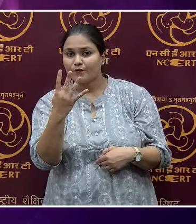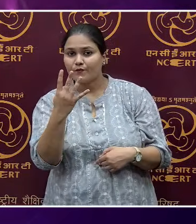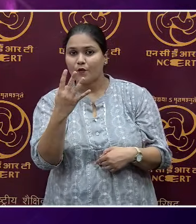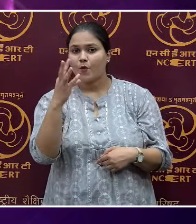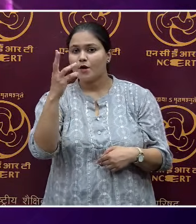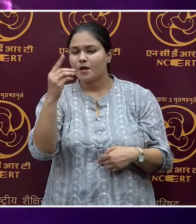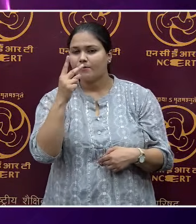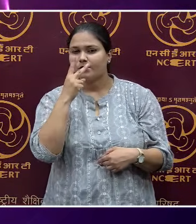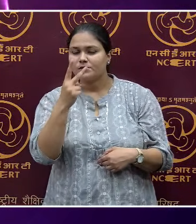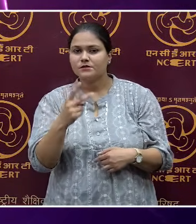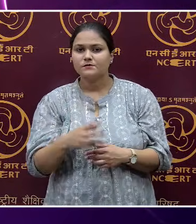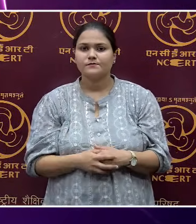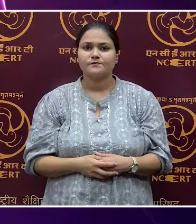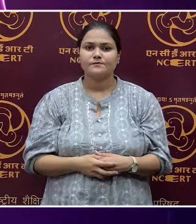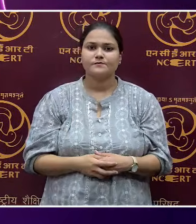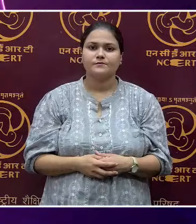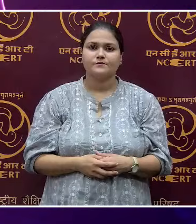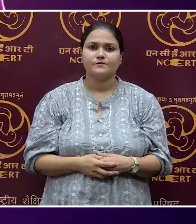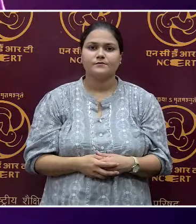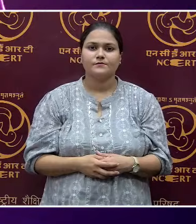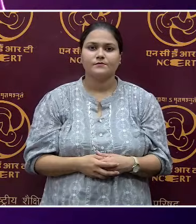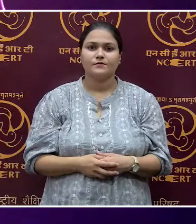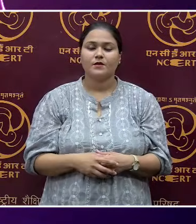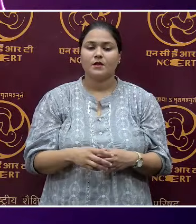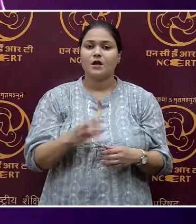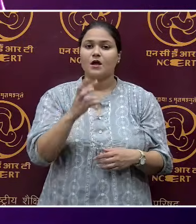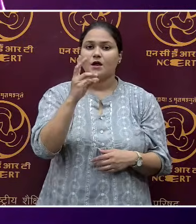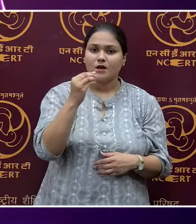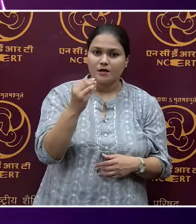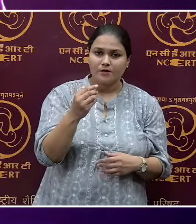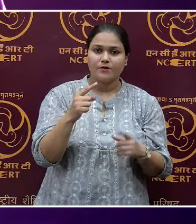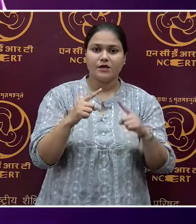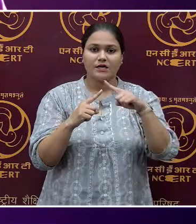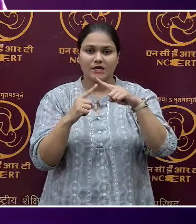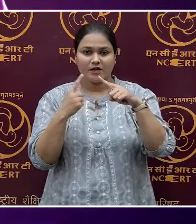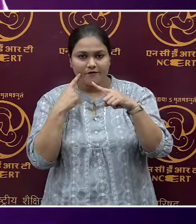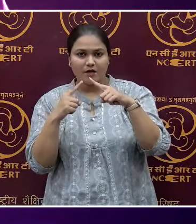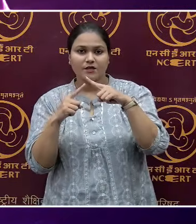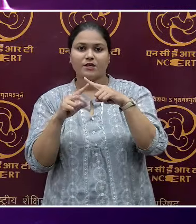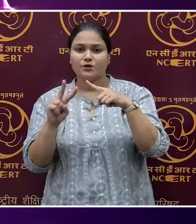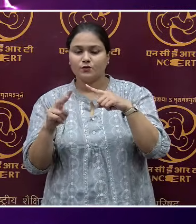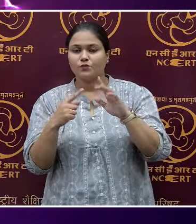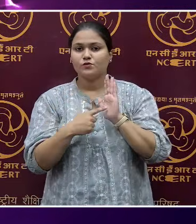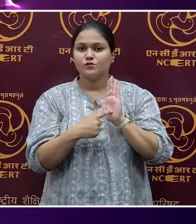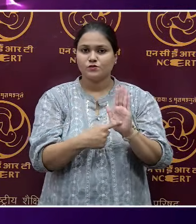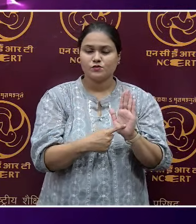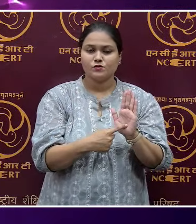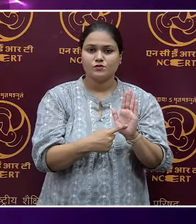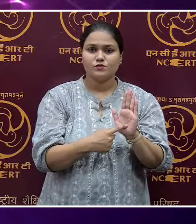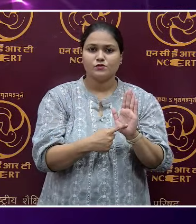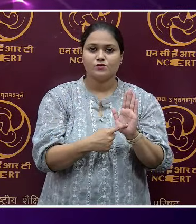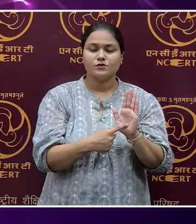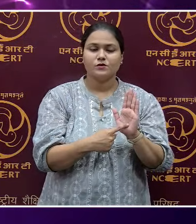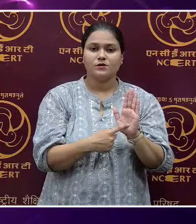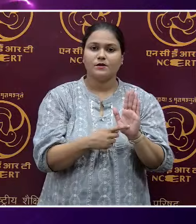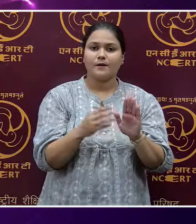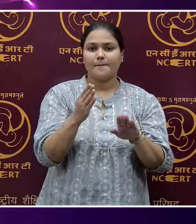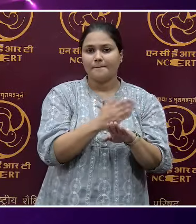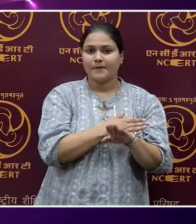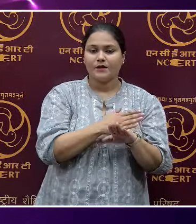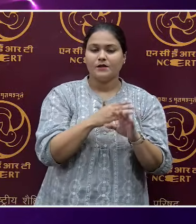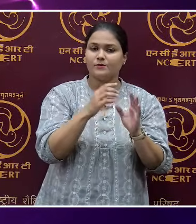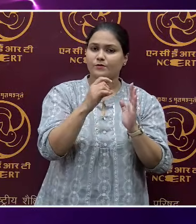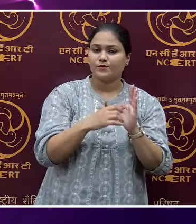here. Okay. Like num variable, result variable and T1 and T2. Okay. So num and result is already defined. We have defined